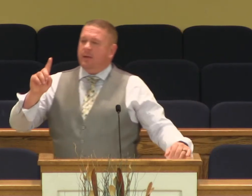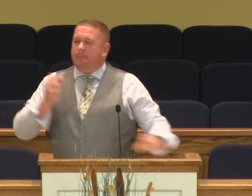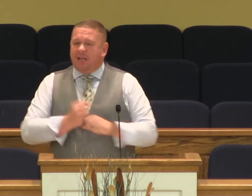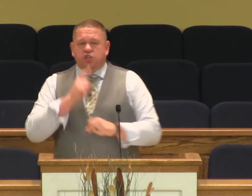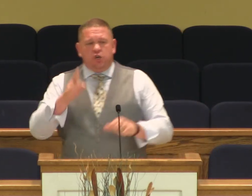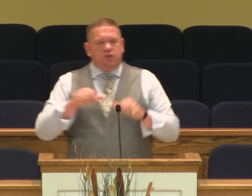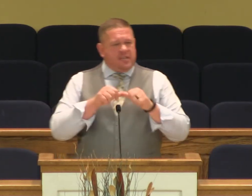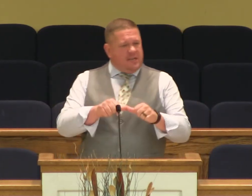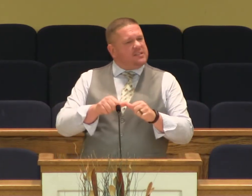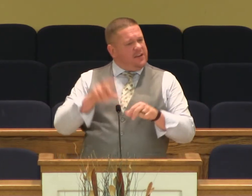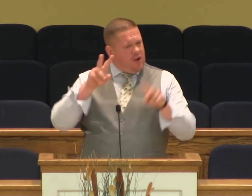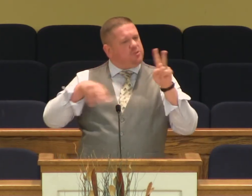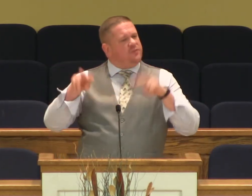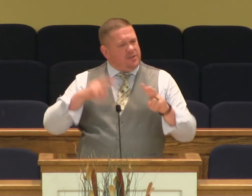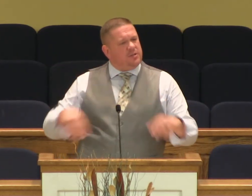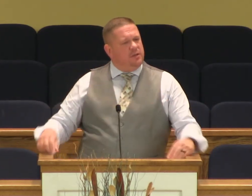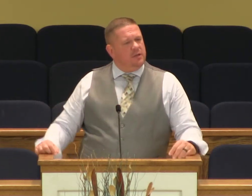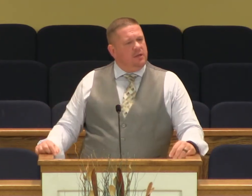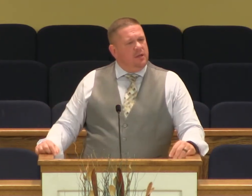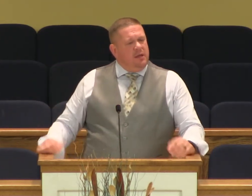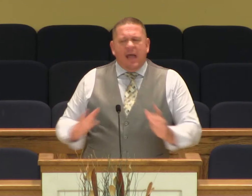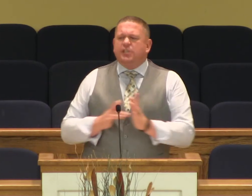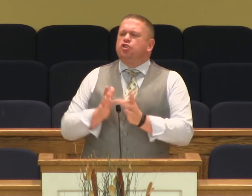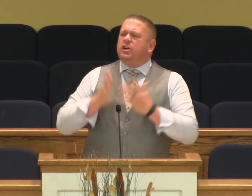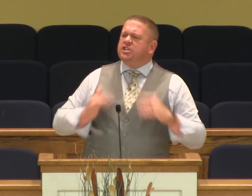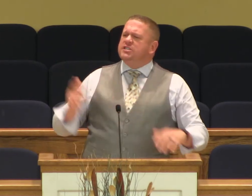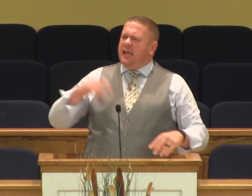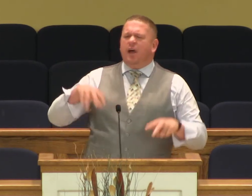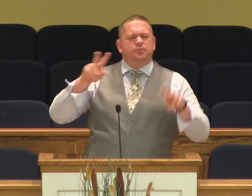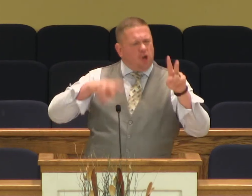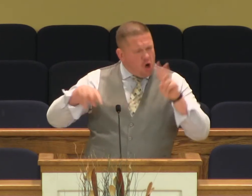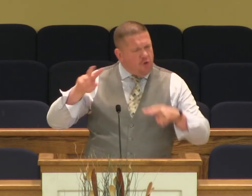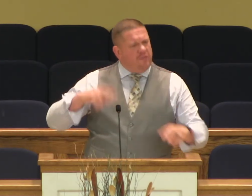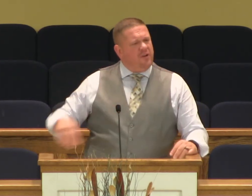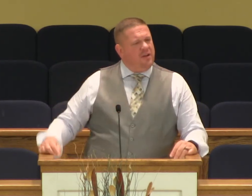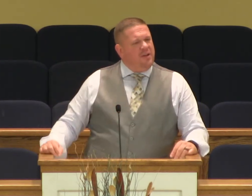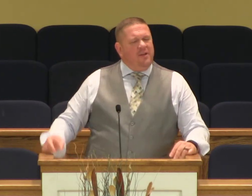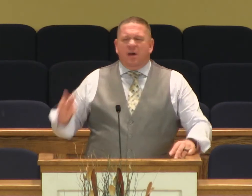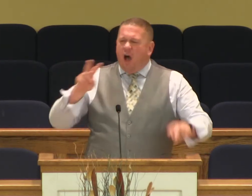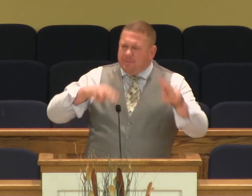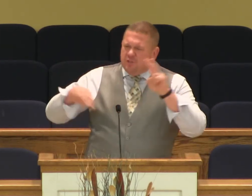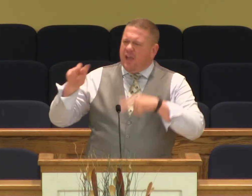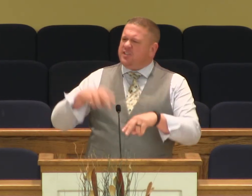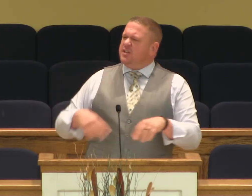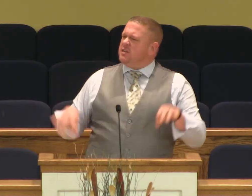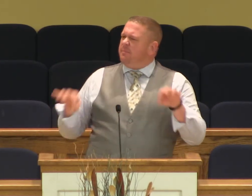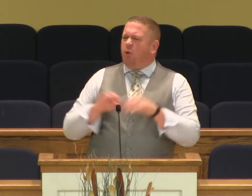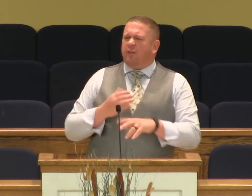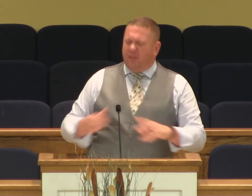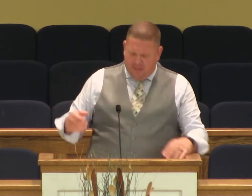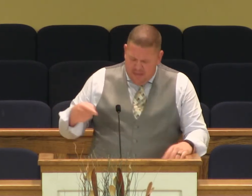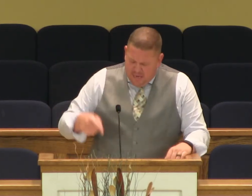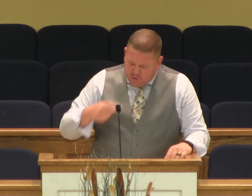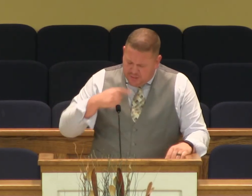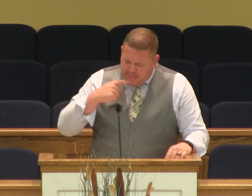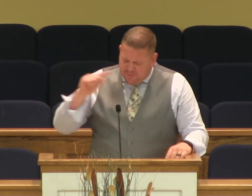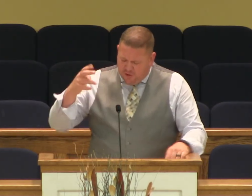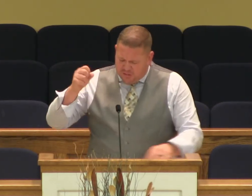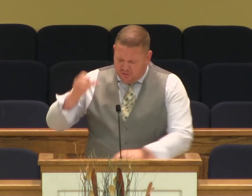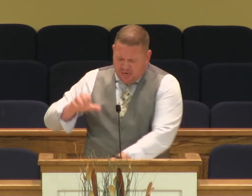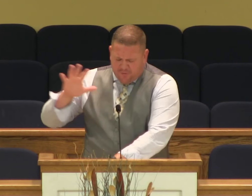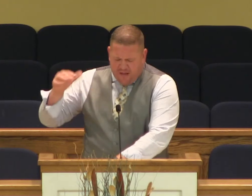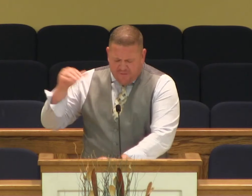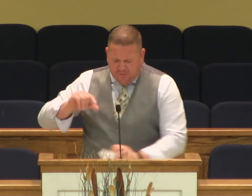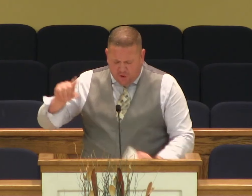one, make sure you stay in a state of observation. As Christians today, observe. Observation is an important thing. Here's what he says in